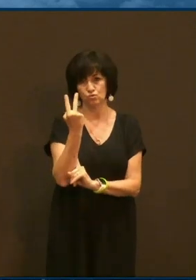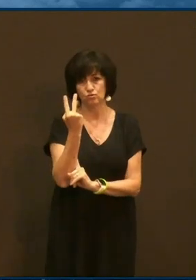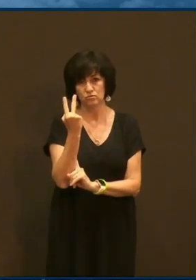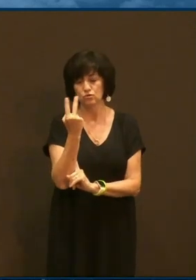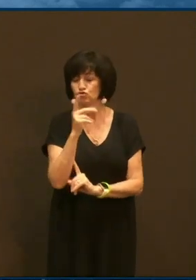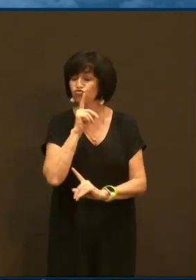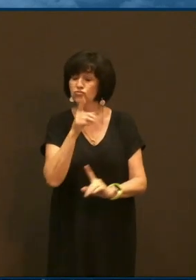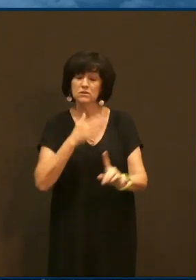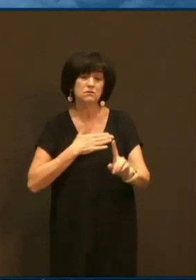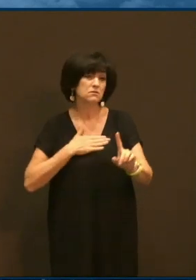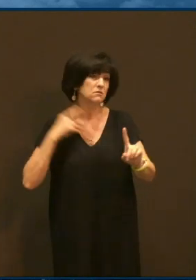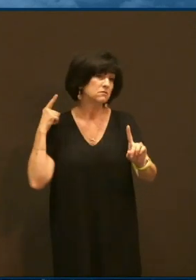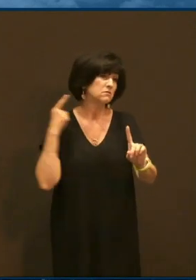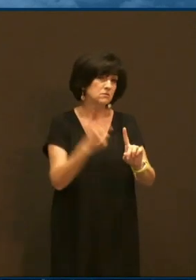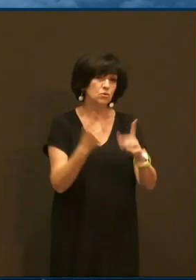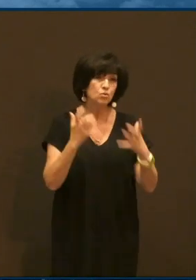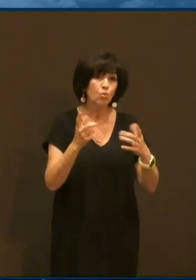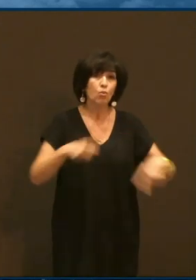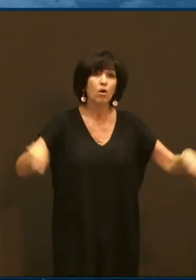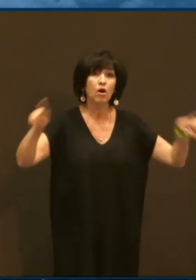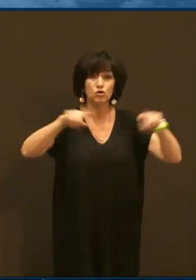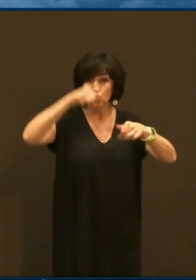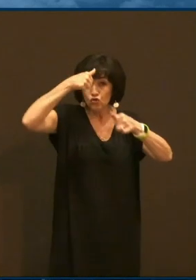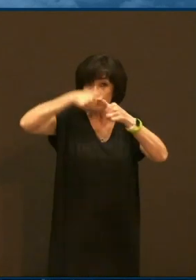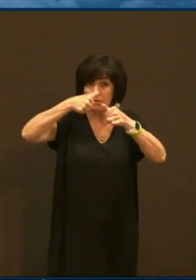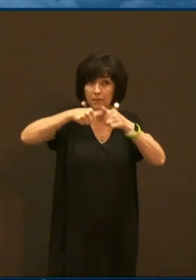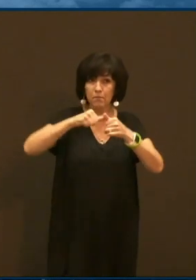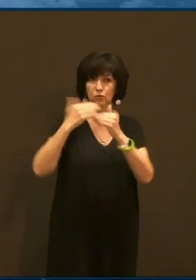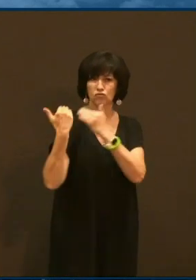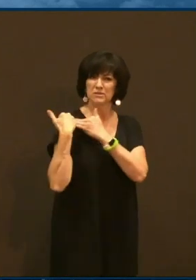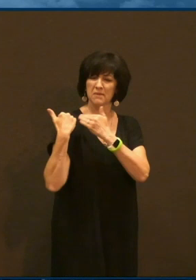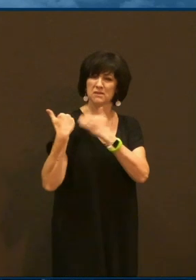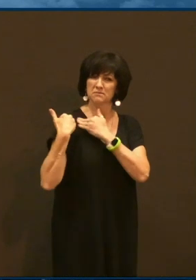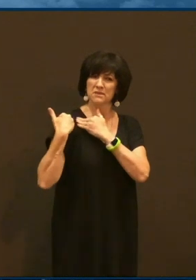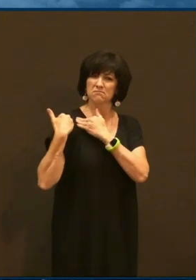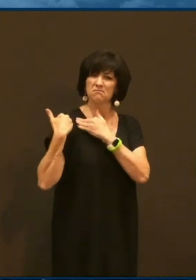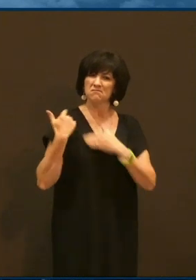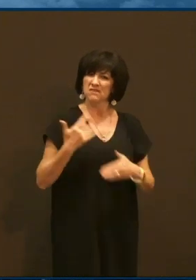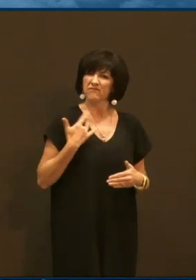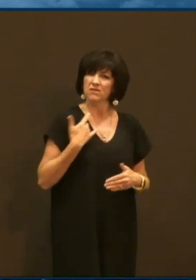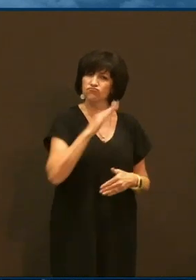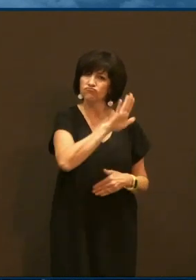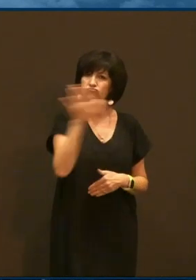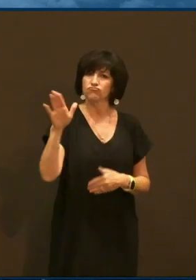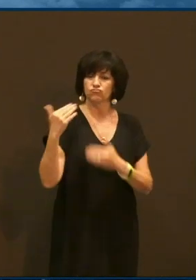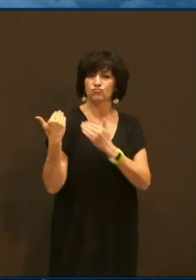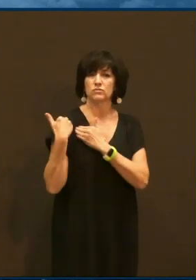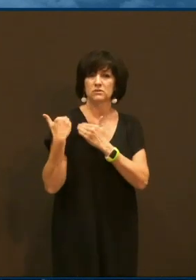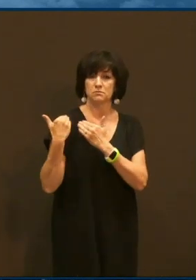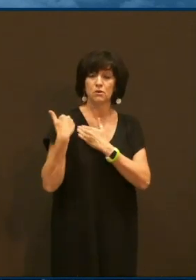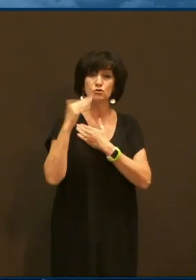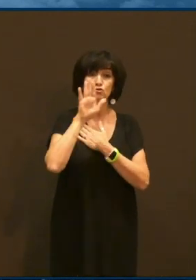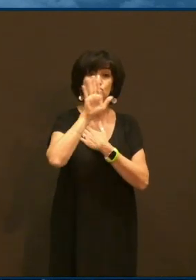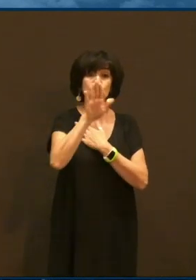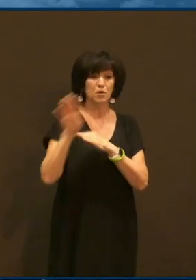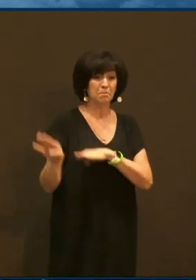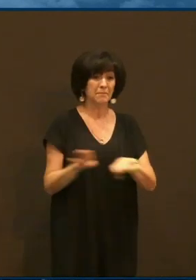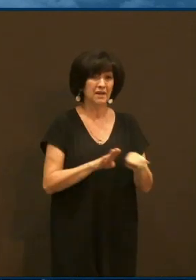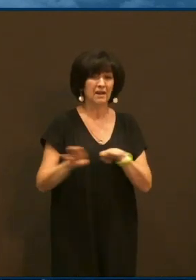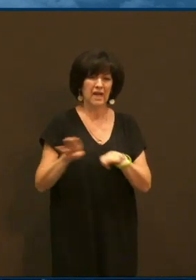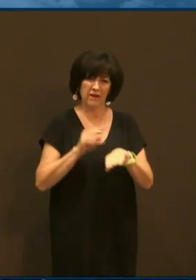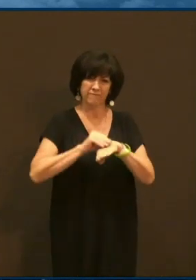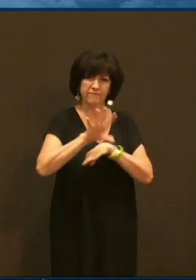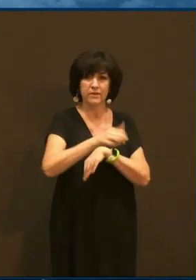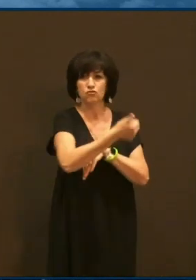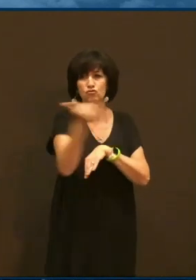of responsibility and community and awareness of the fact that your actions affect your neighbor and vice versa.